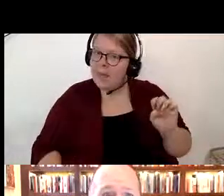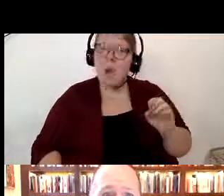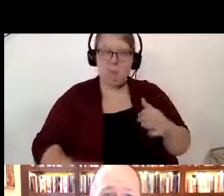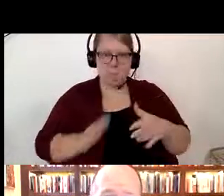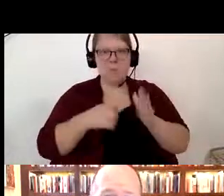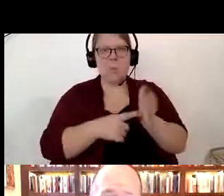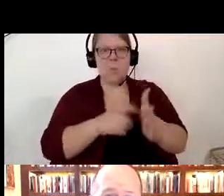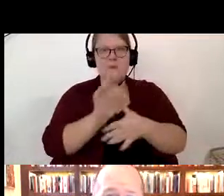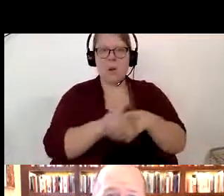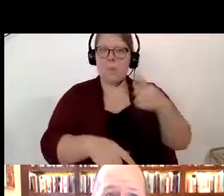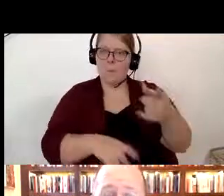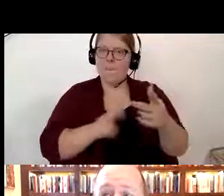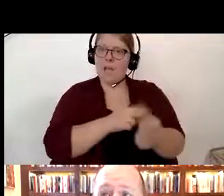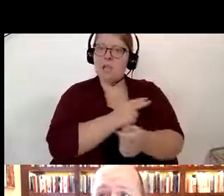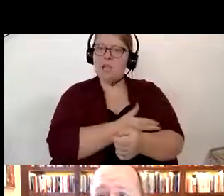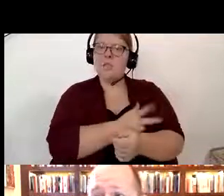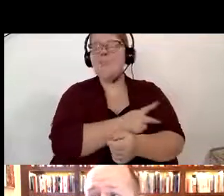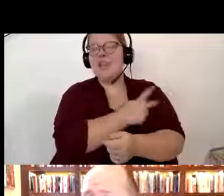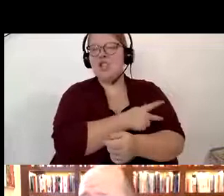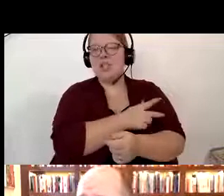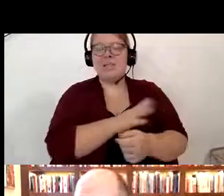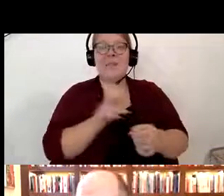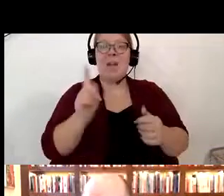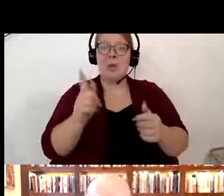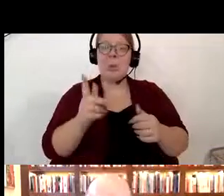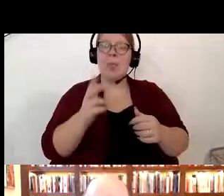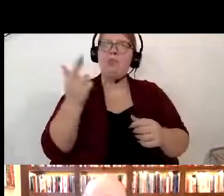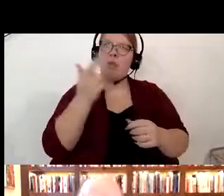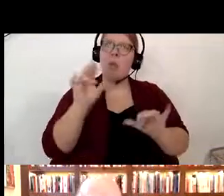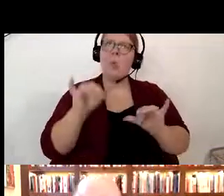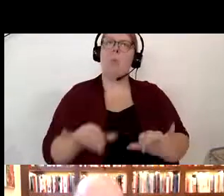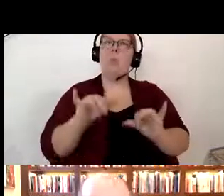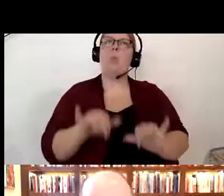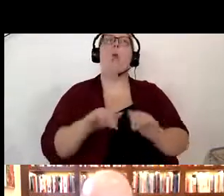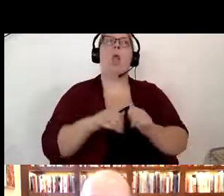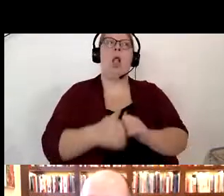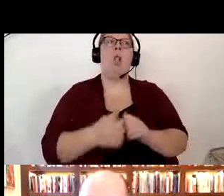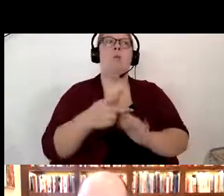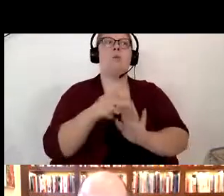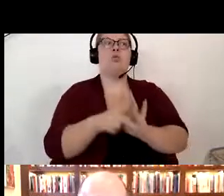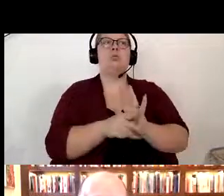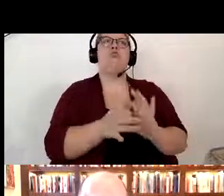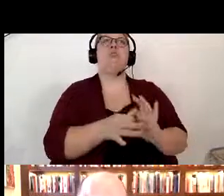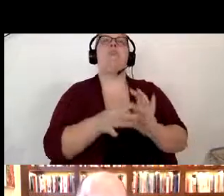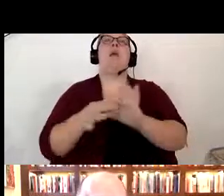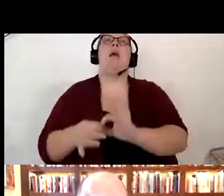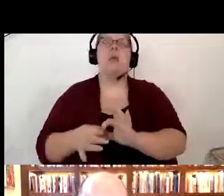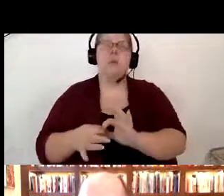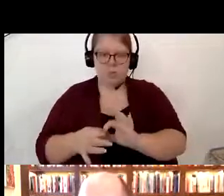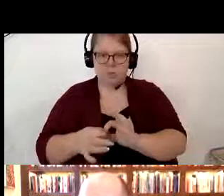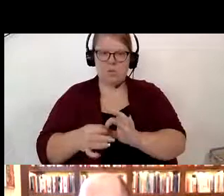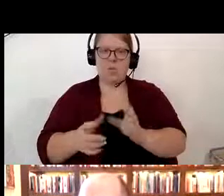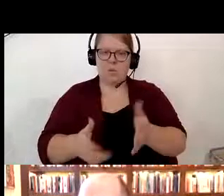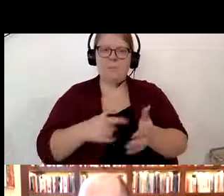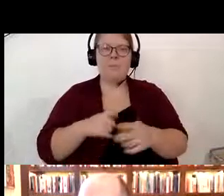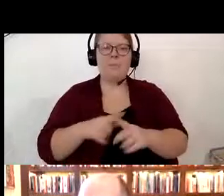this little moment where you're going to start to realize how these principles generalize. But for right now, a little bit of faith, a little bit of trust. I need you to